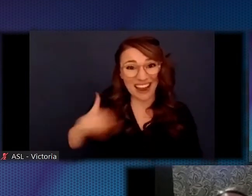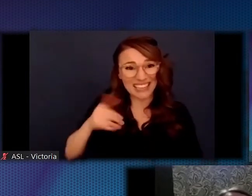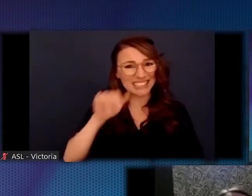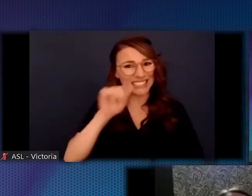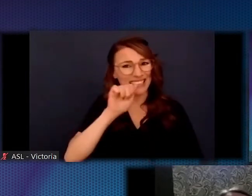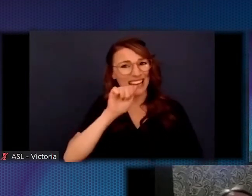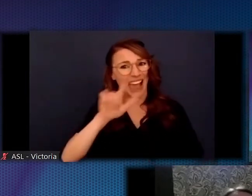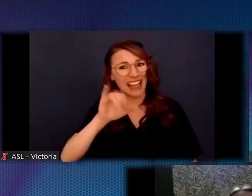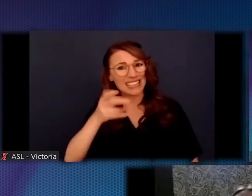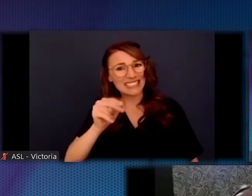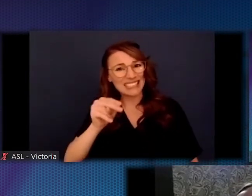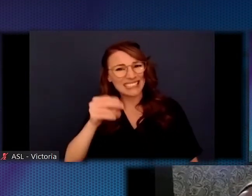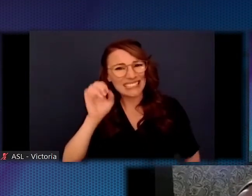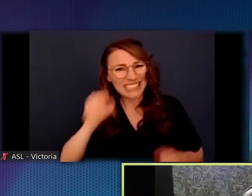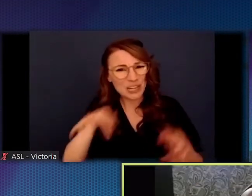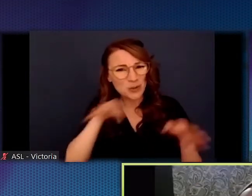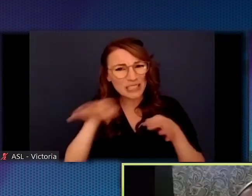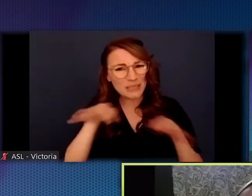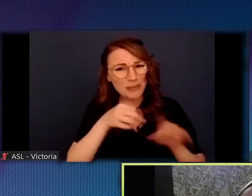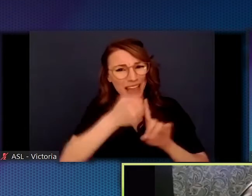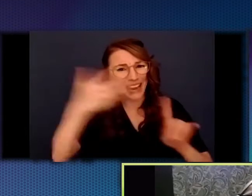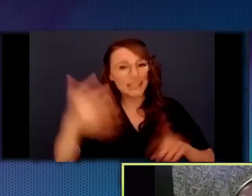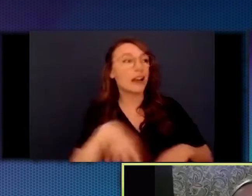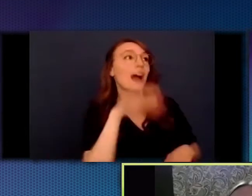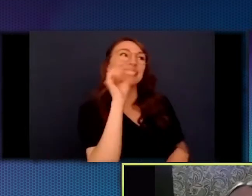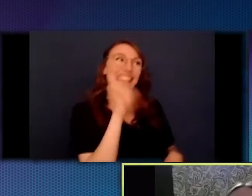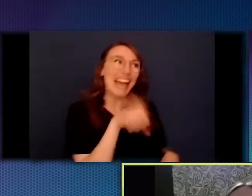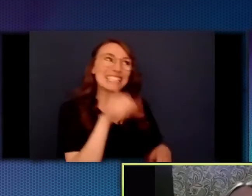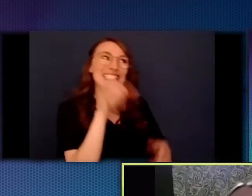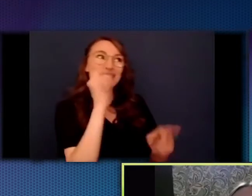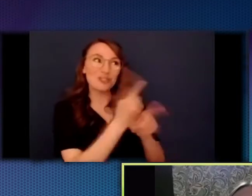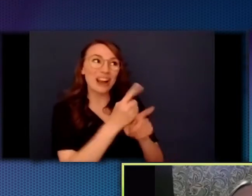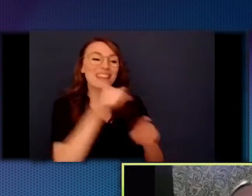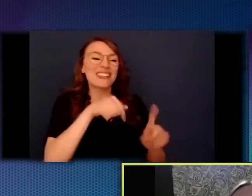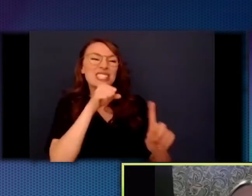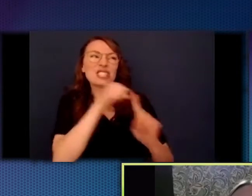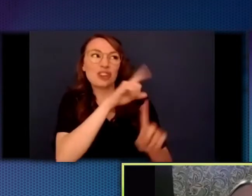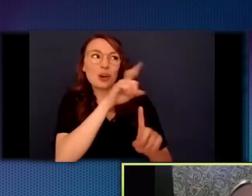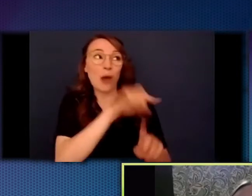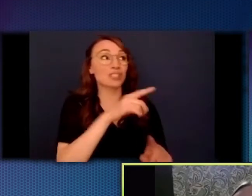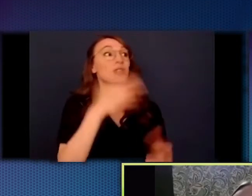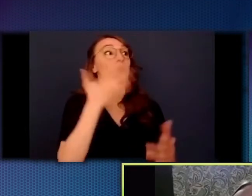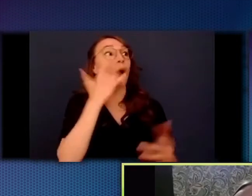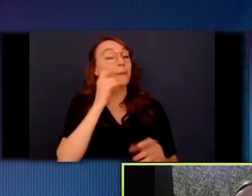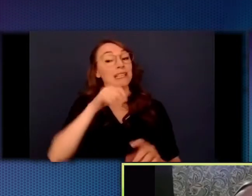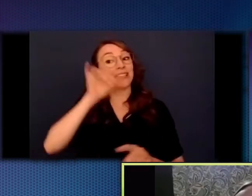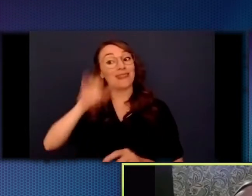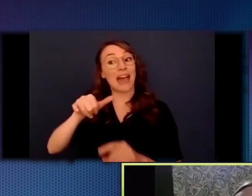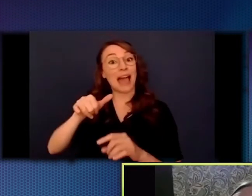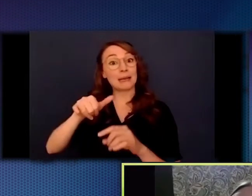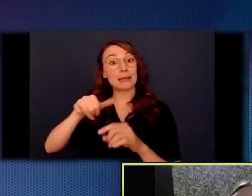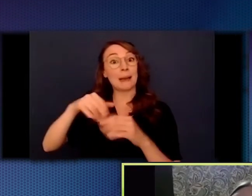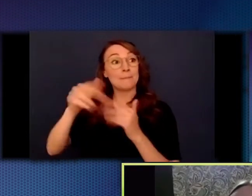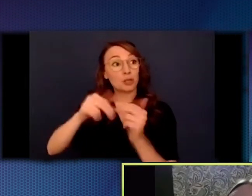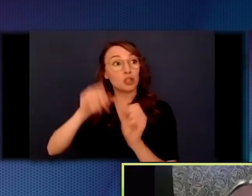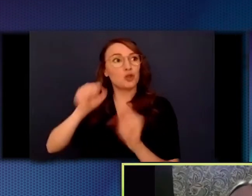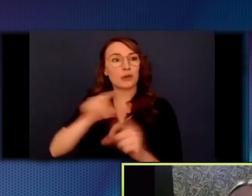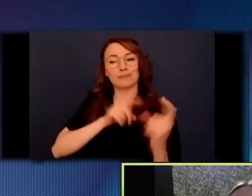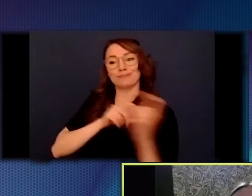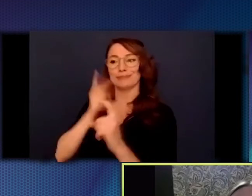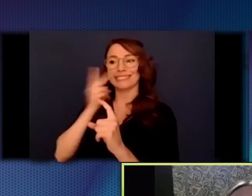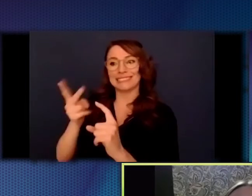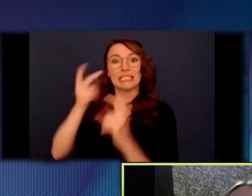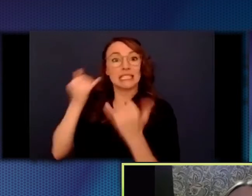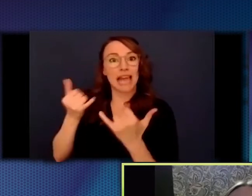That's correct. This was kind of a trick question. The building we see today was built in 1927. It's